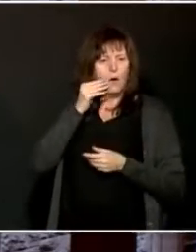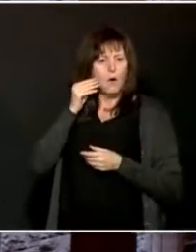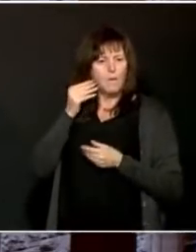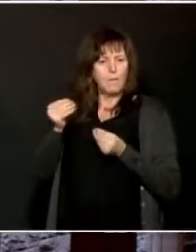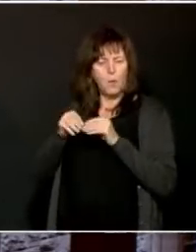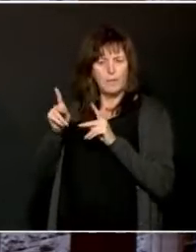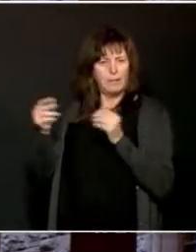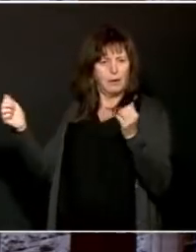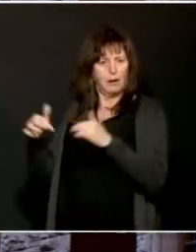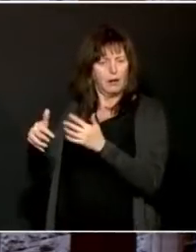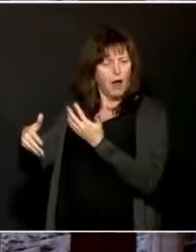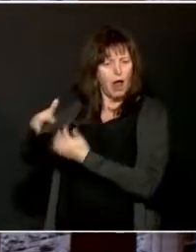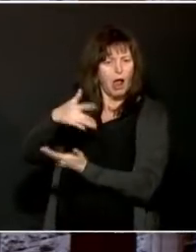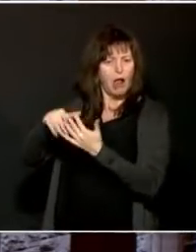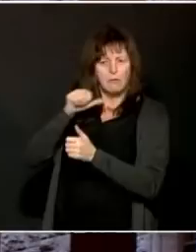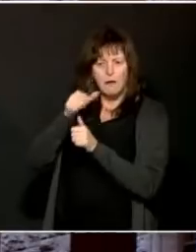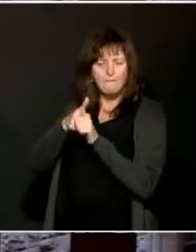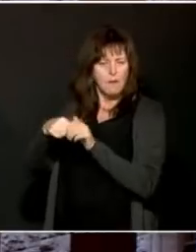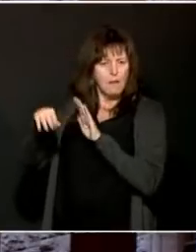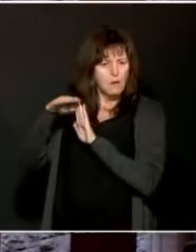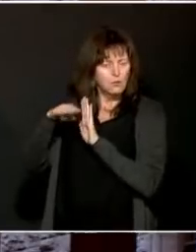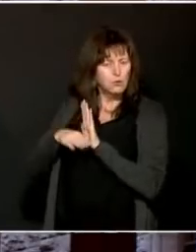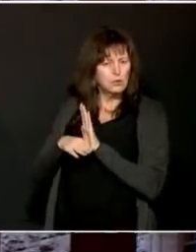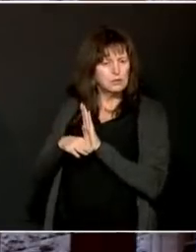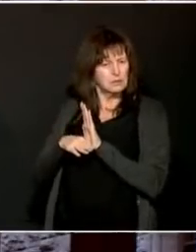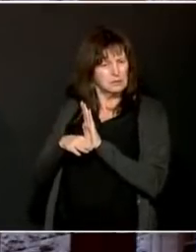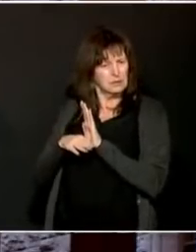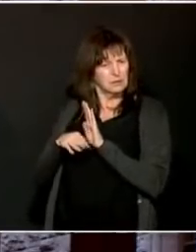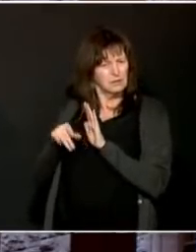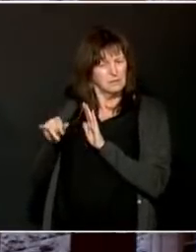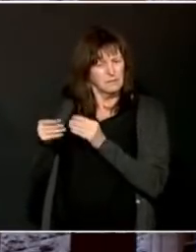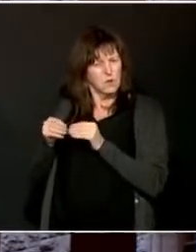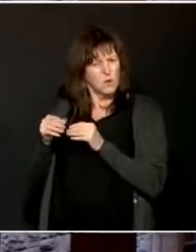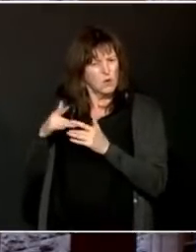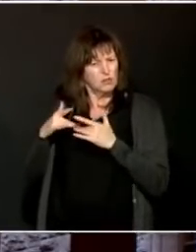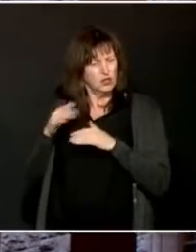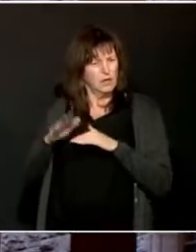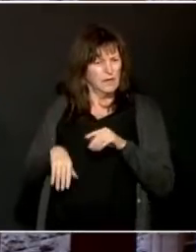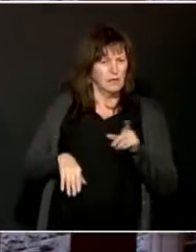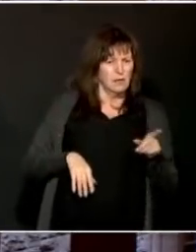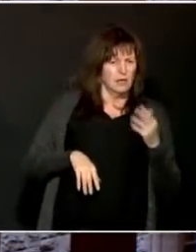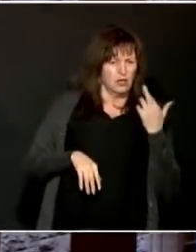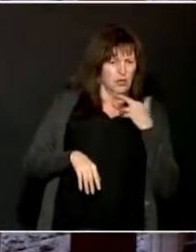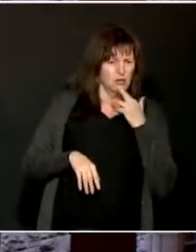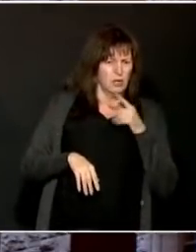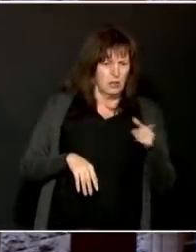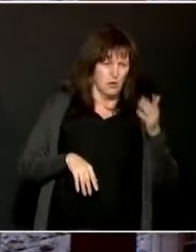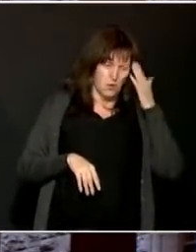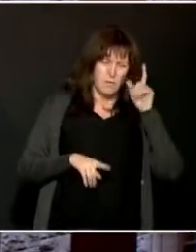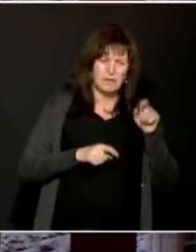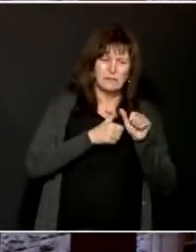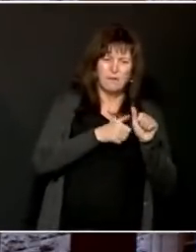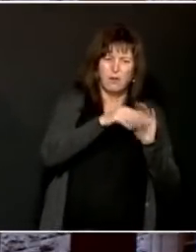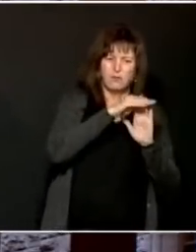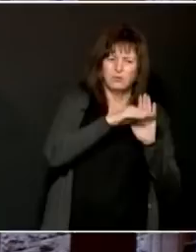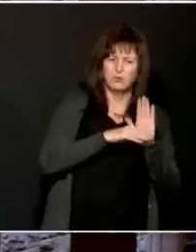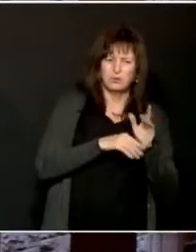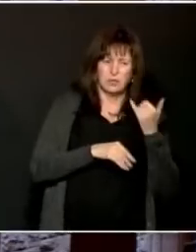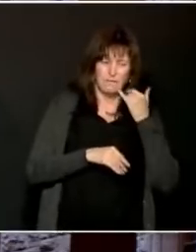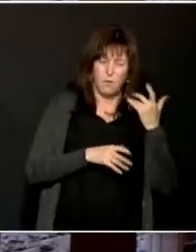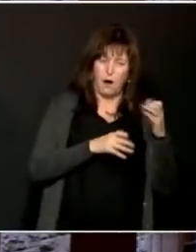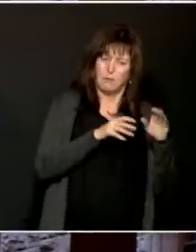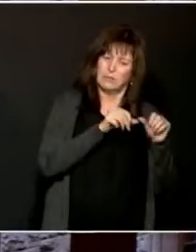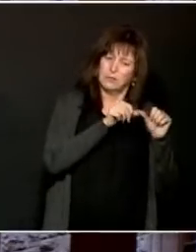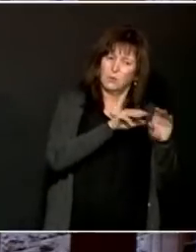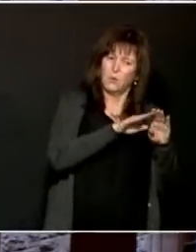others, especially with the variants of concern, and moves rapidly through the community and results in closures. So there's a balance